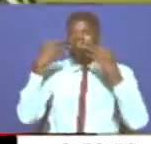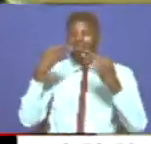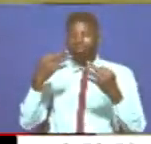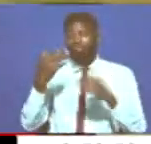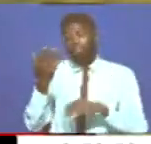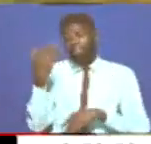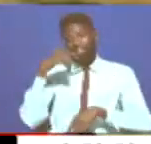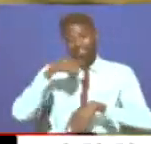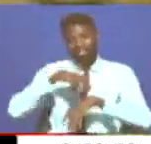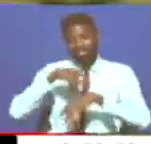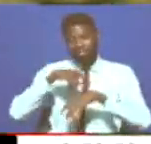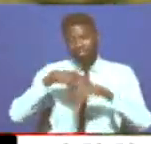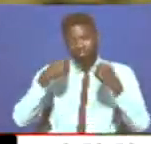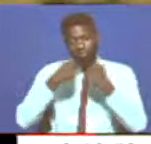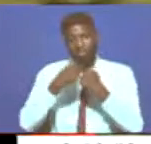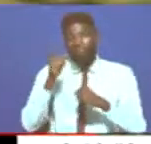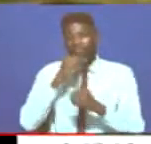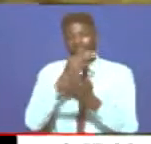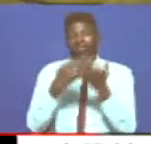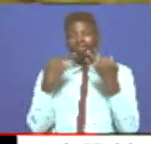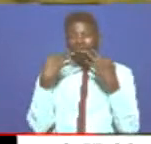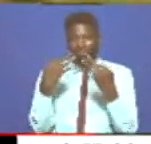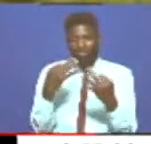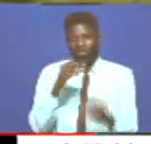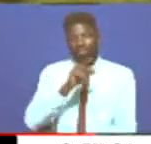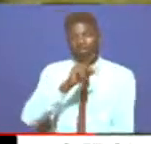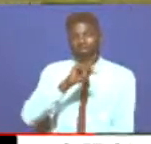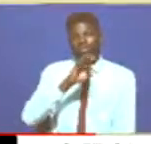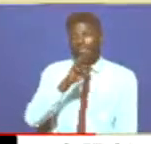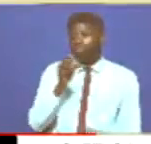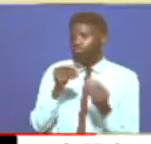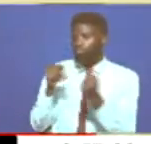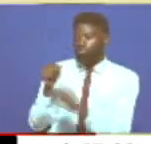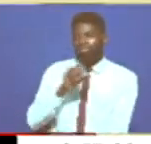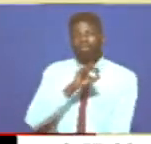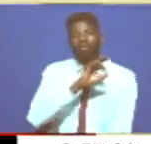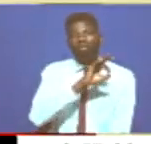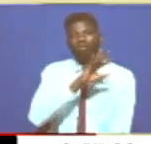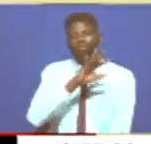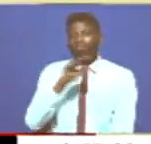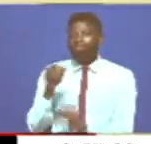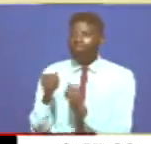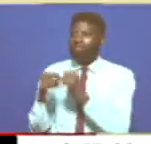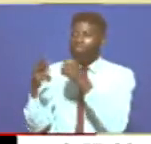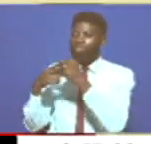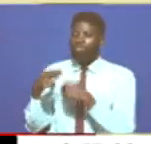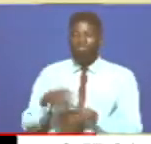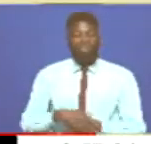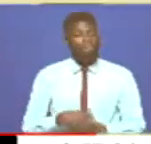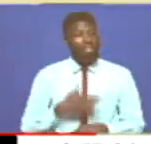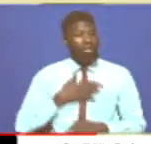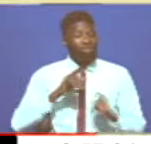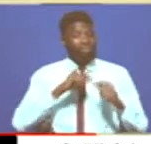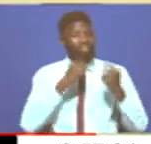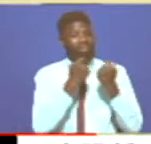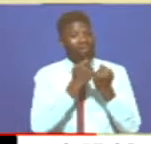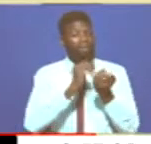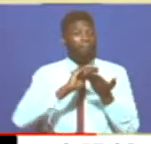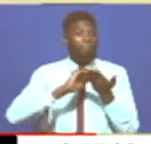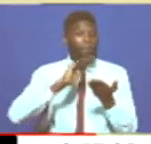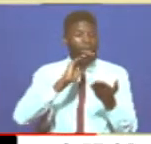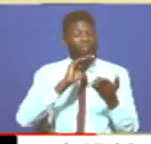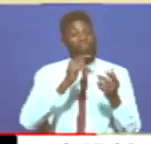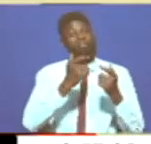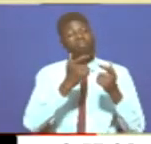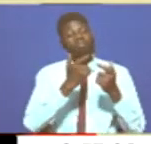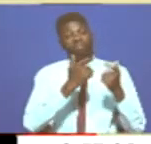in the semi-finals, where KCB trounced their opponents 35-17. I think we are the bigger side and the more, I would say, more flexible